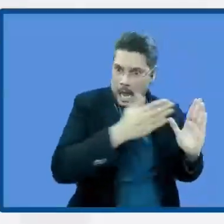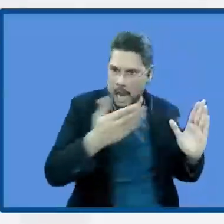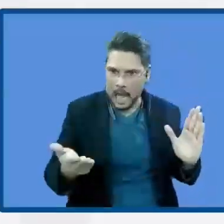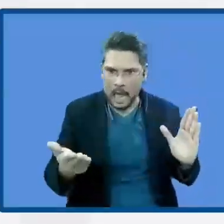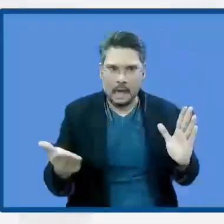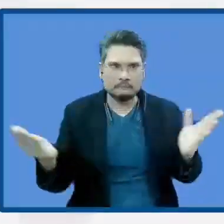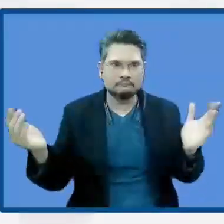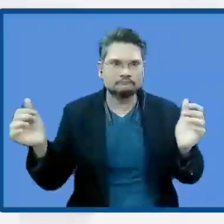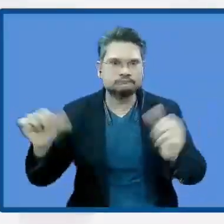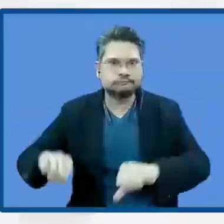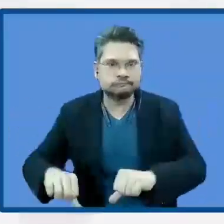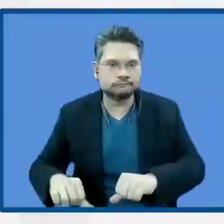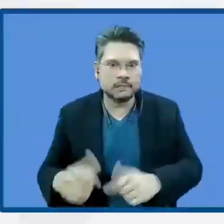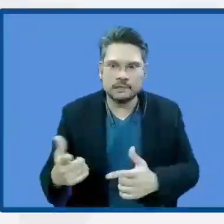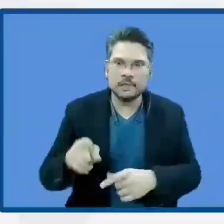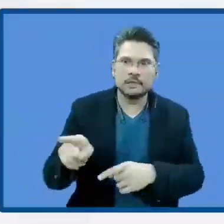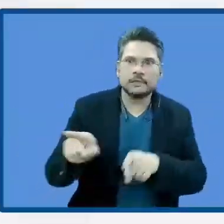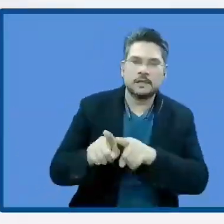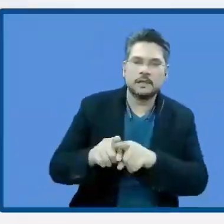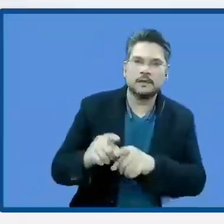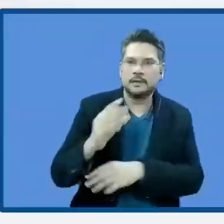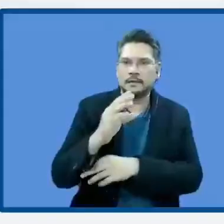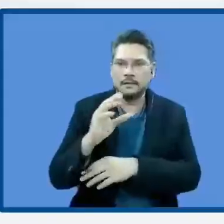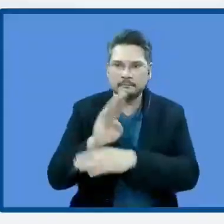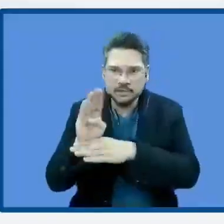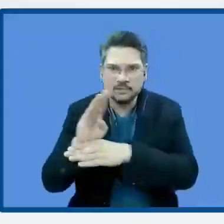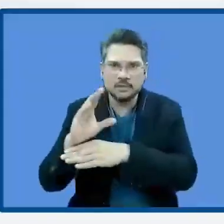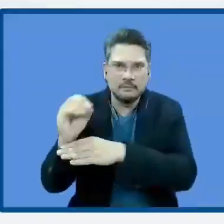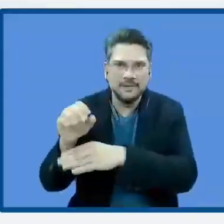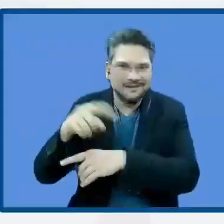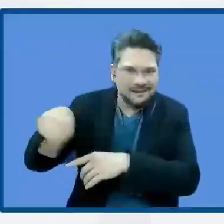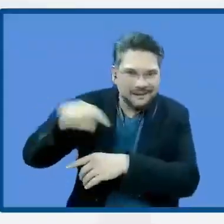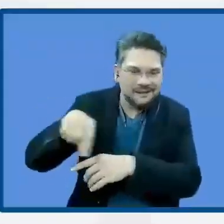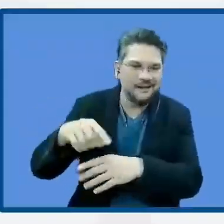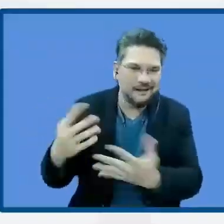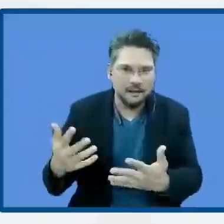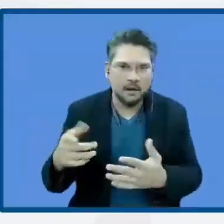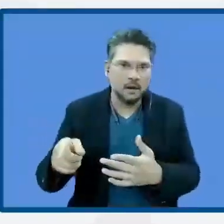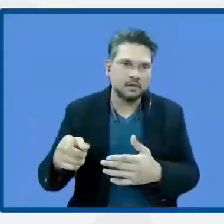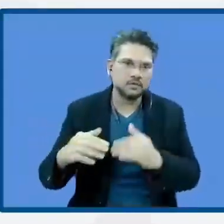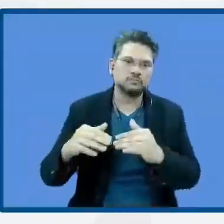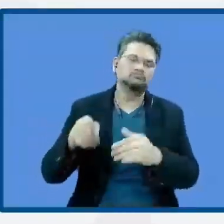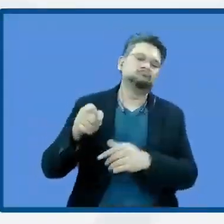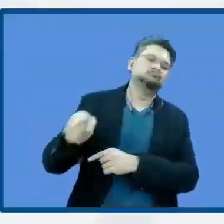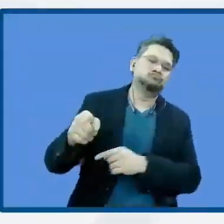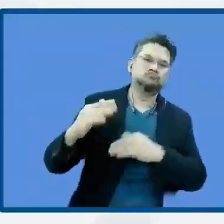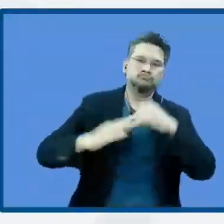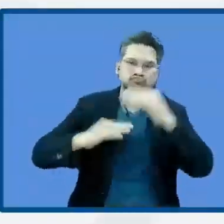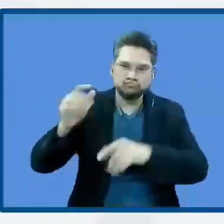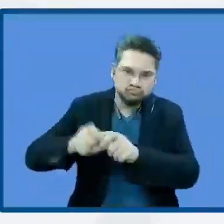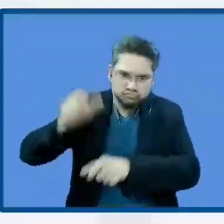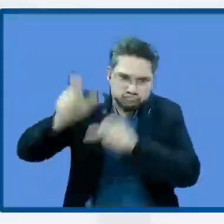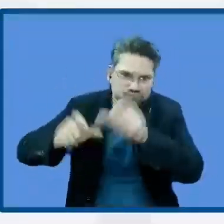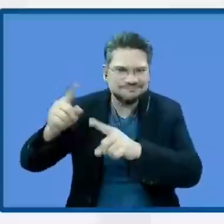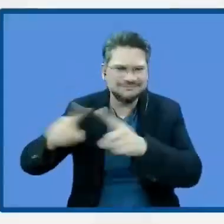private sector and they will build these. And